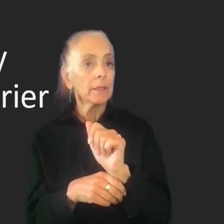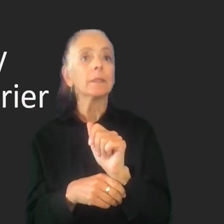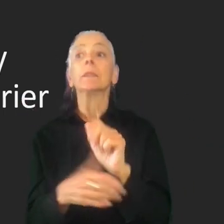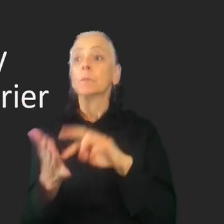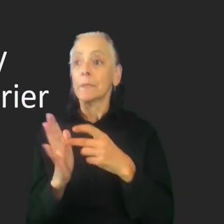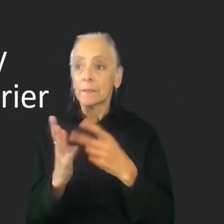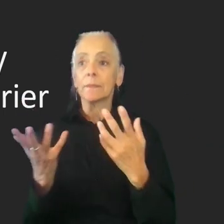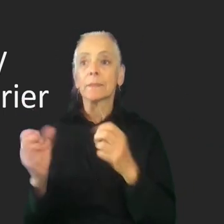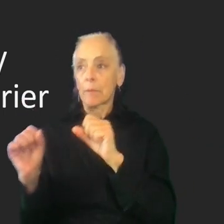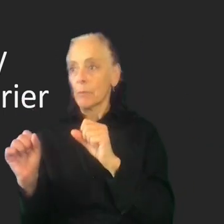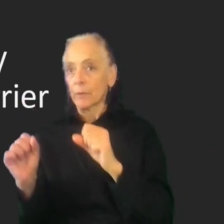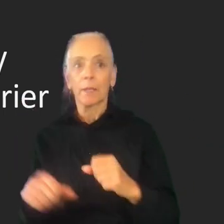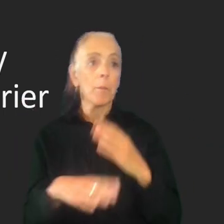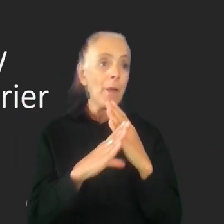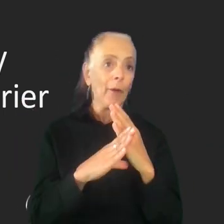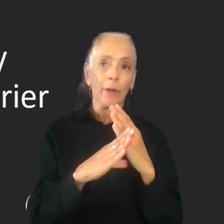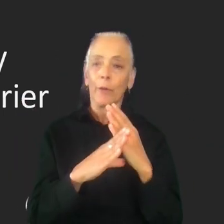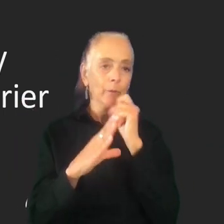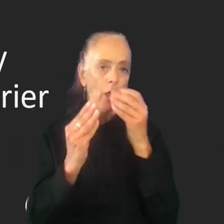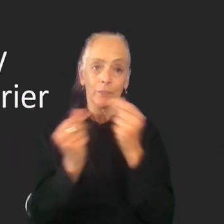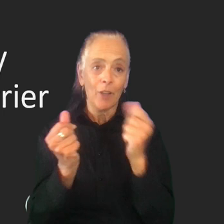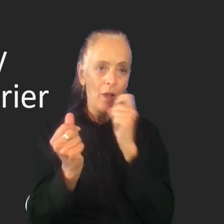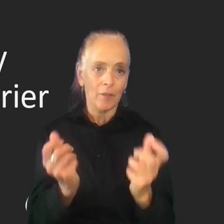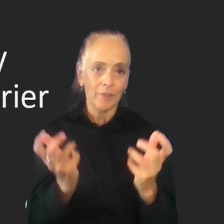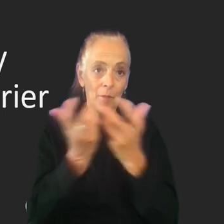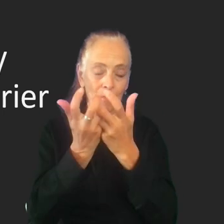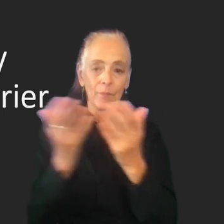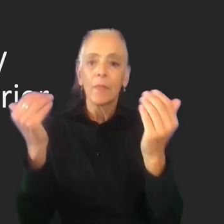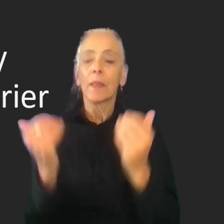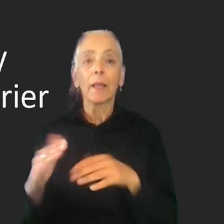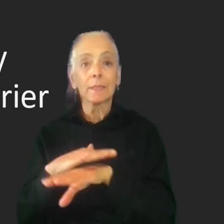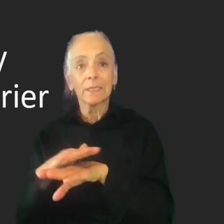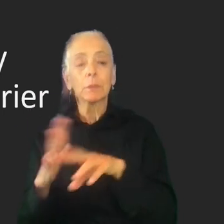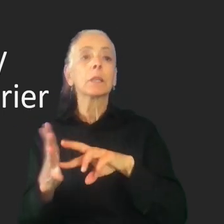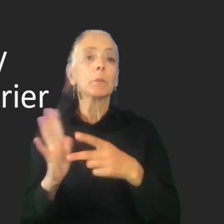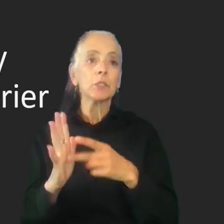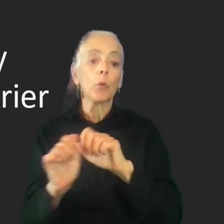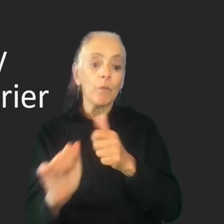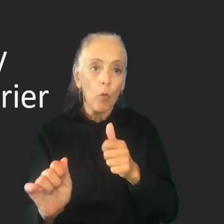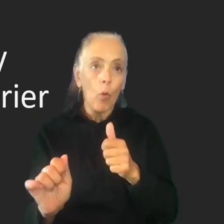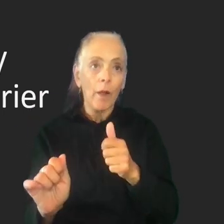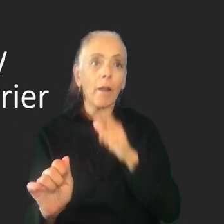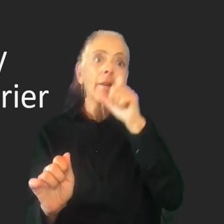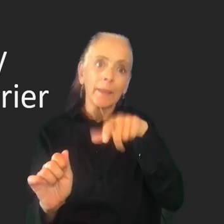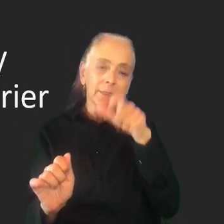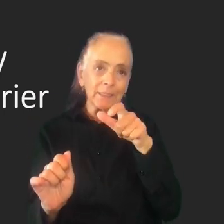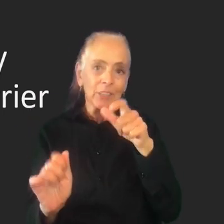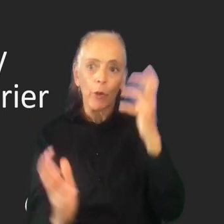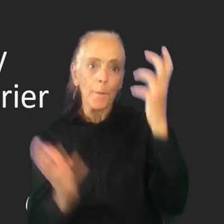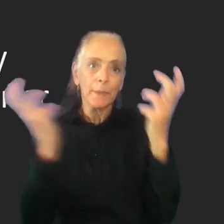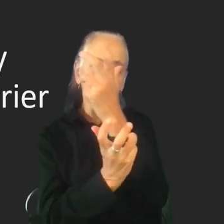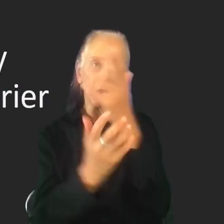of mismatched interaction between capability and barrier and accessibility means avoiding unnecessary mismatch between